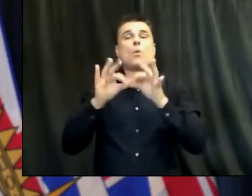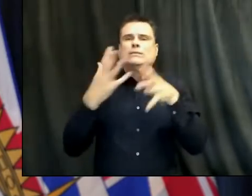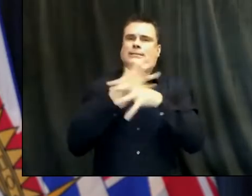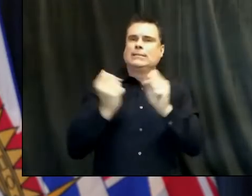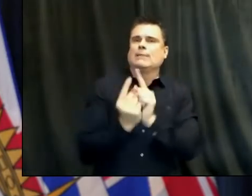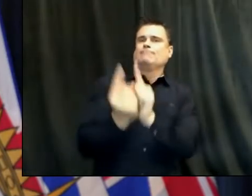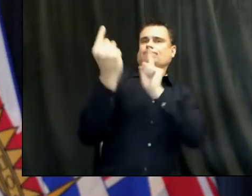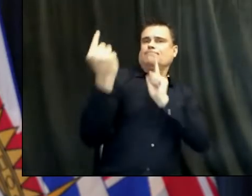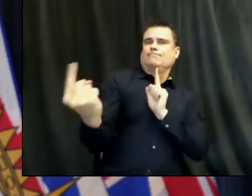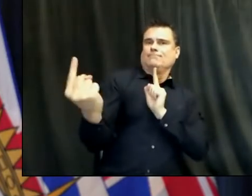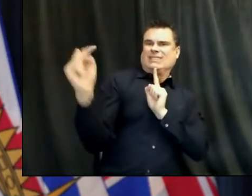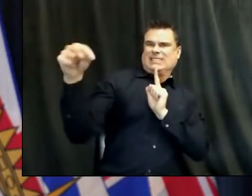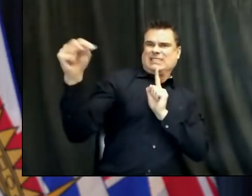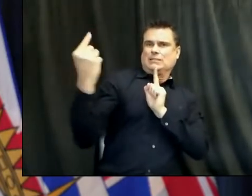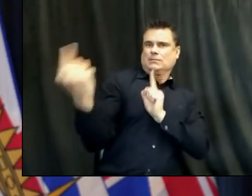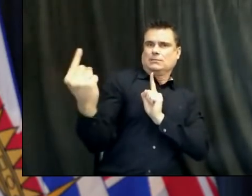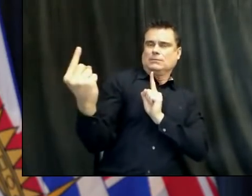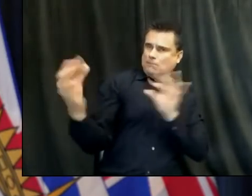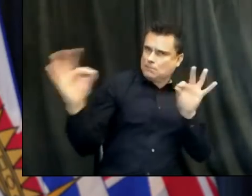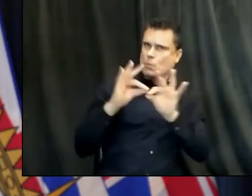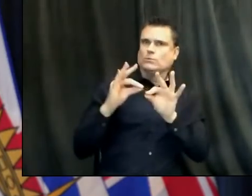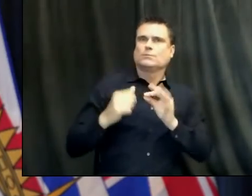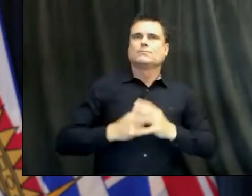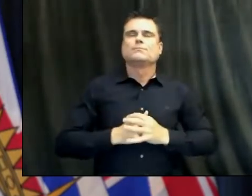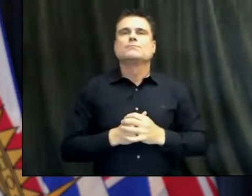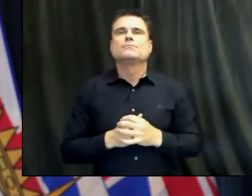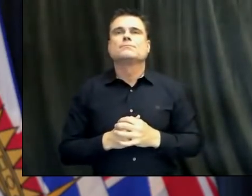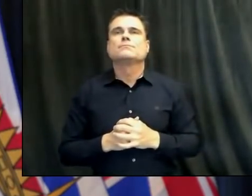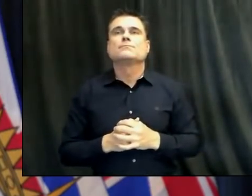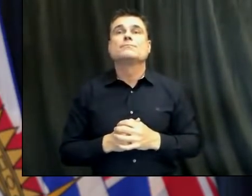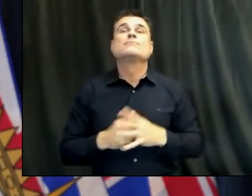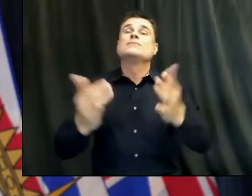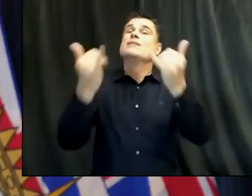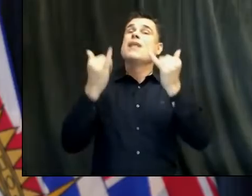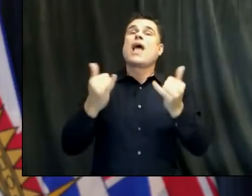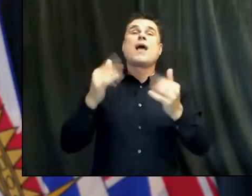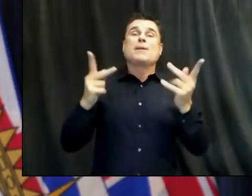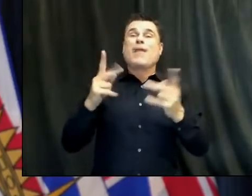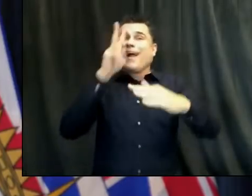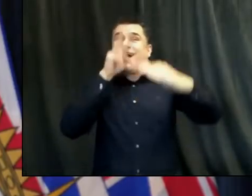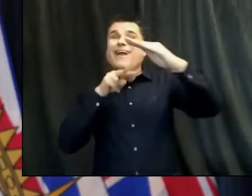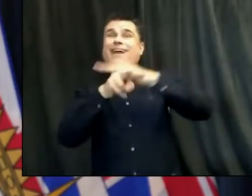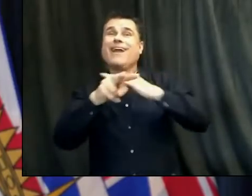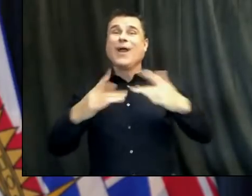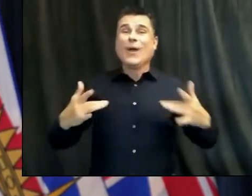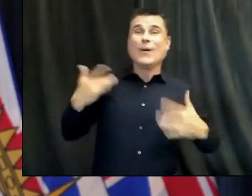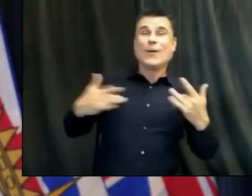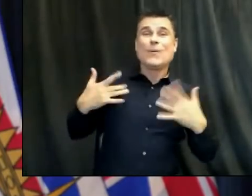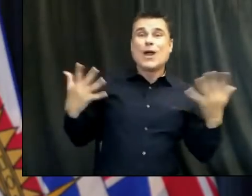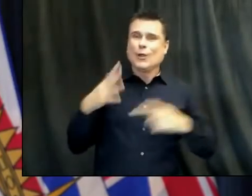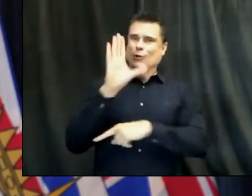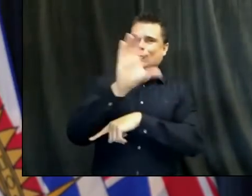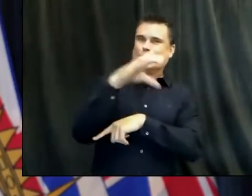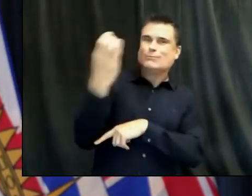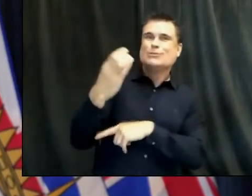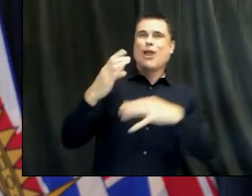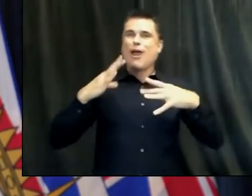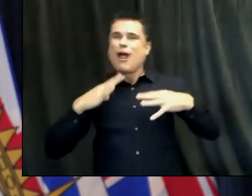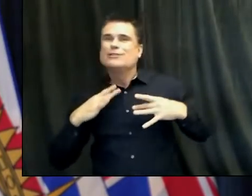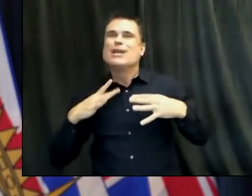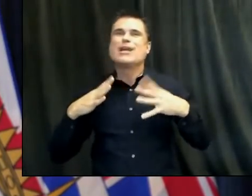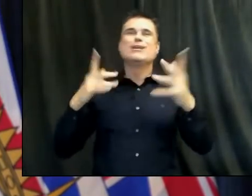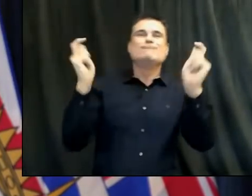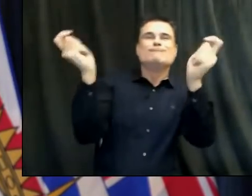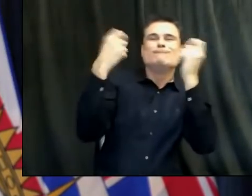I know many people are looking forward to holidays ahead, the winter breaks, and many celebrations that are coming, and for